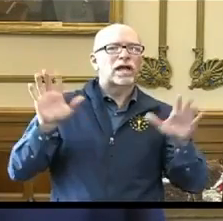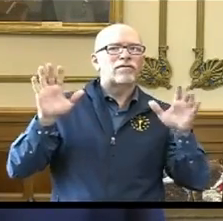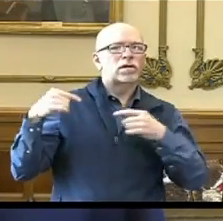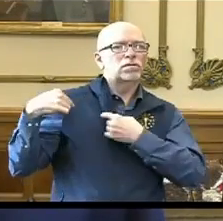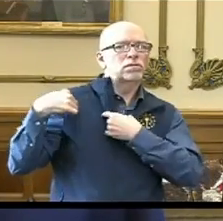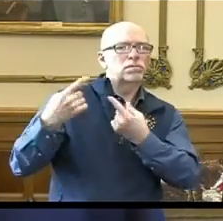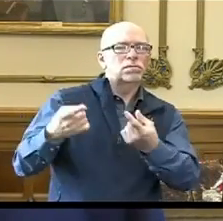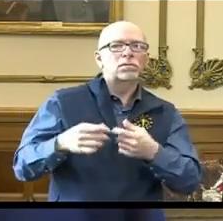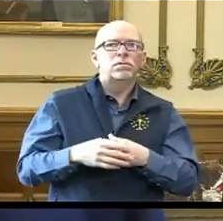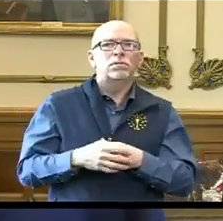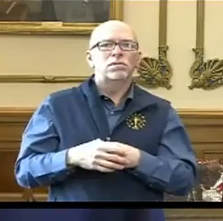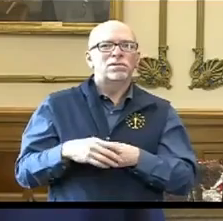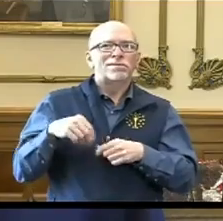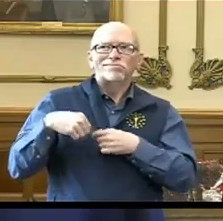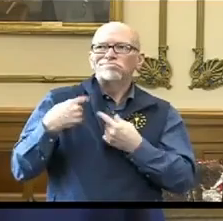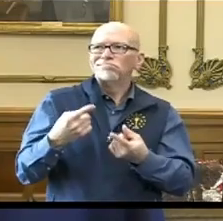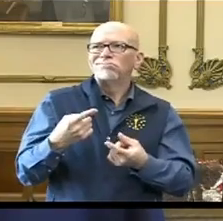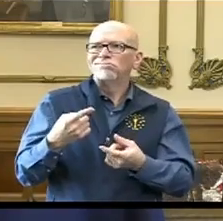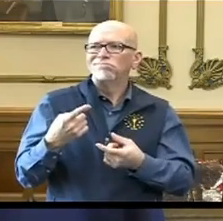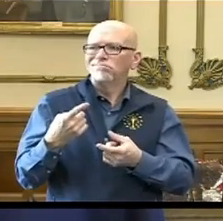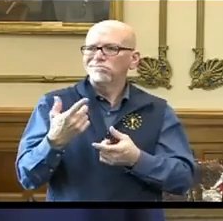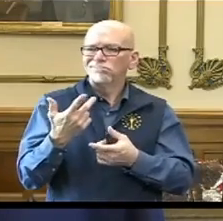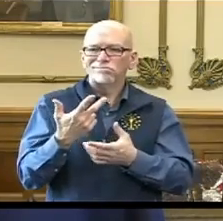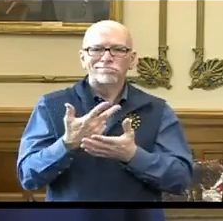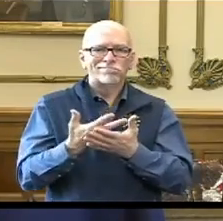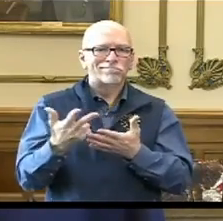made over these last long